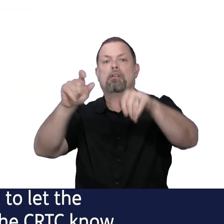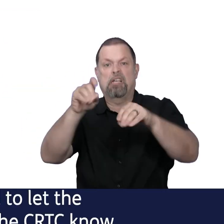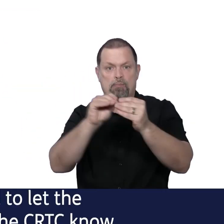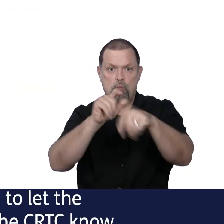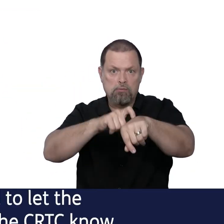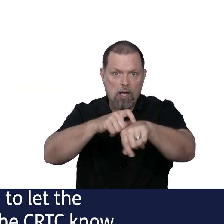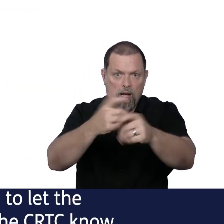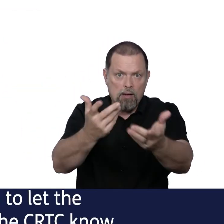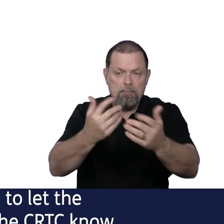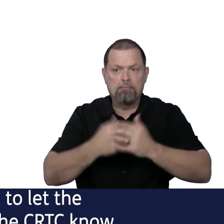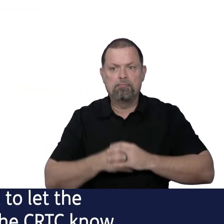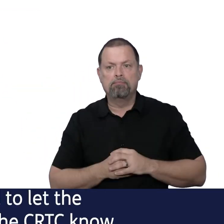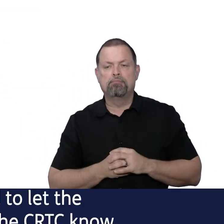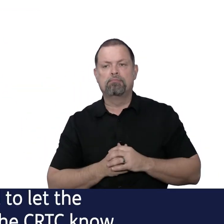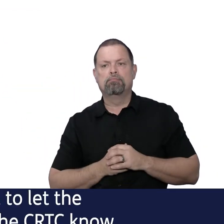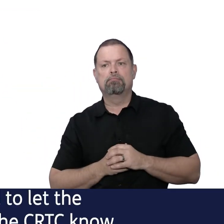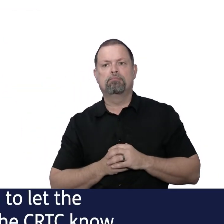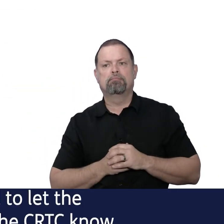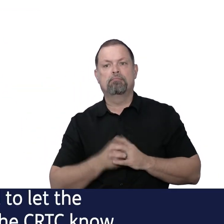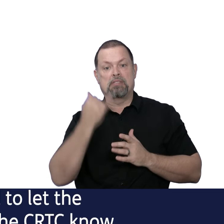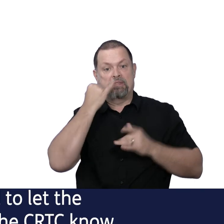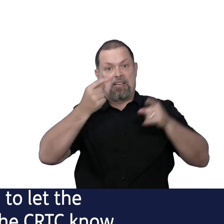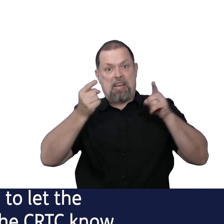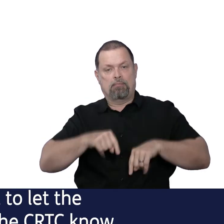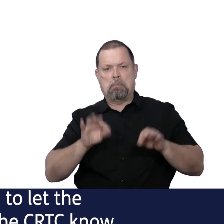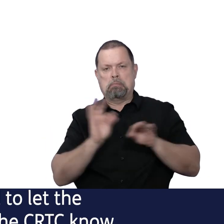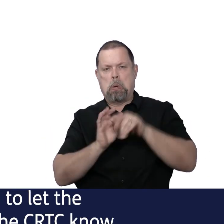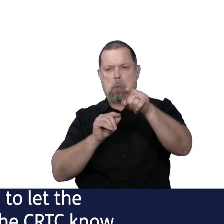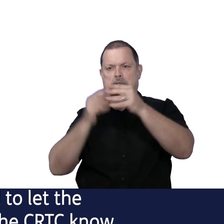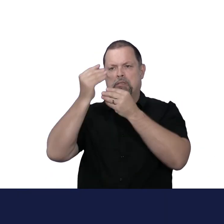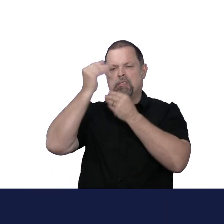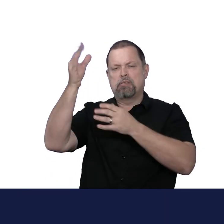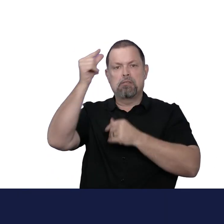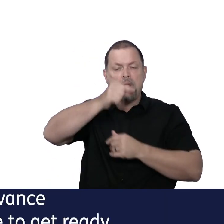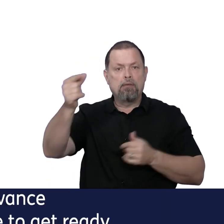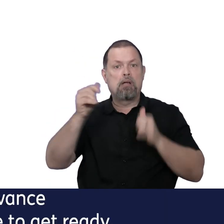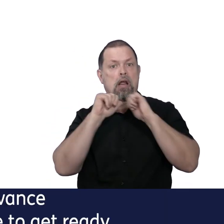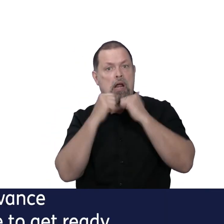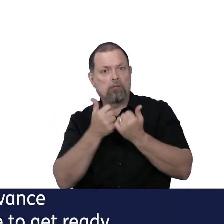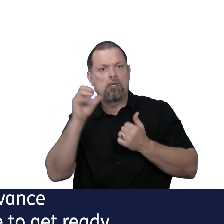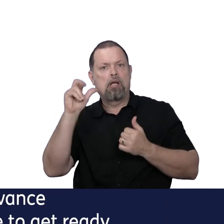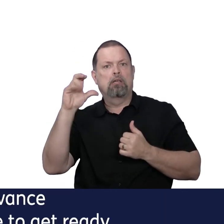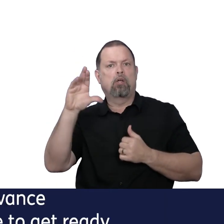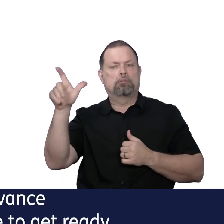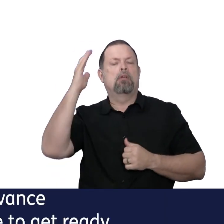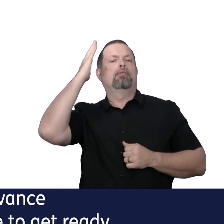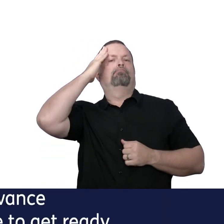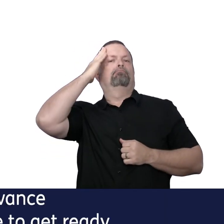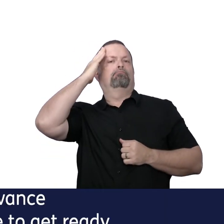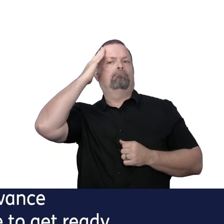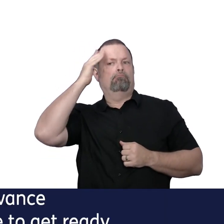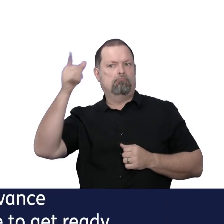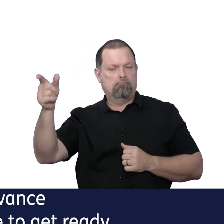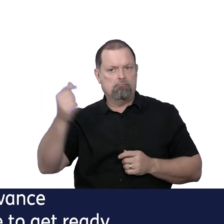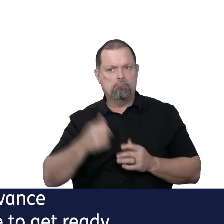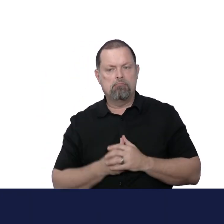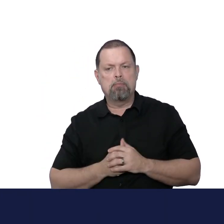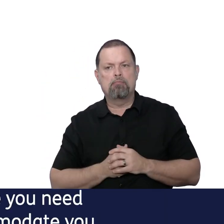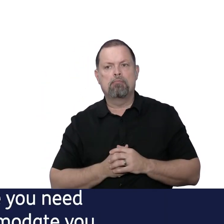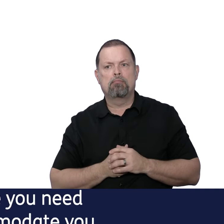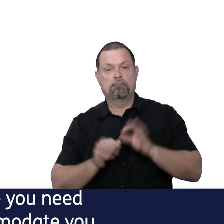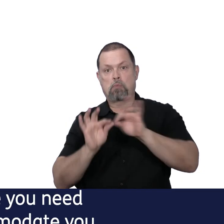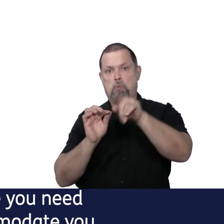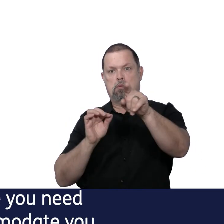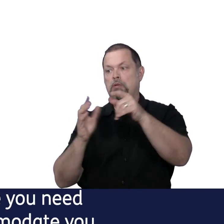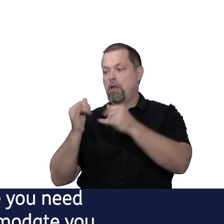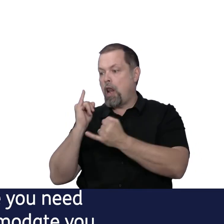happens, you need to let the government, the agency, or the CRTC know. Let them know in advance that you will need more time to get ready.